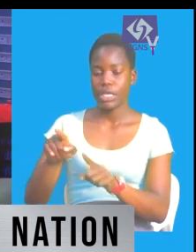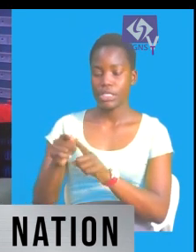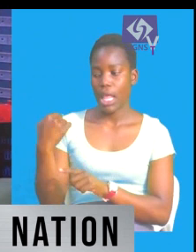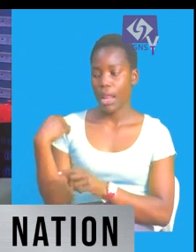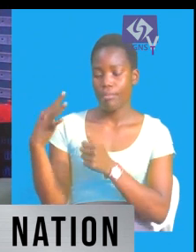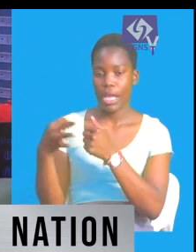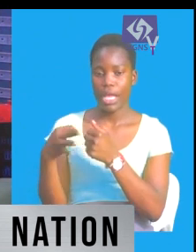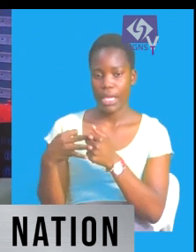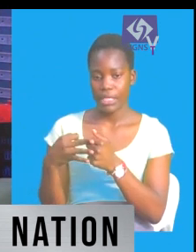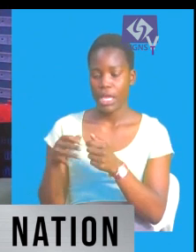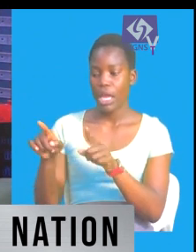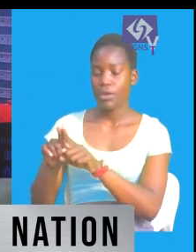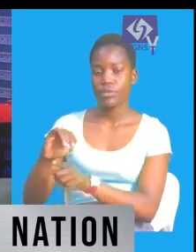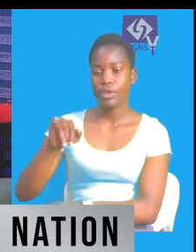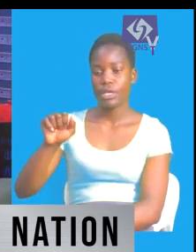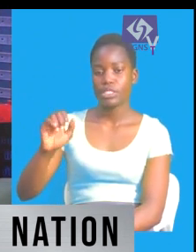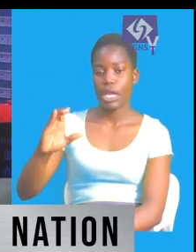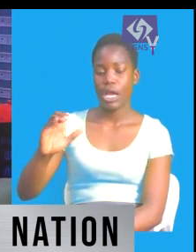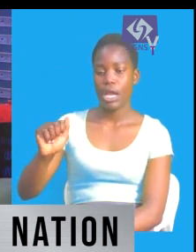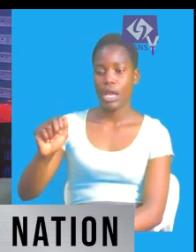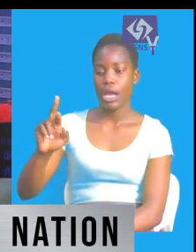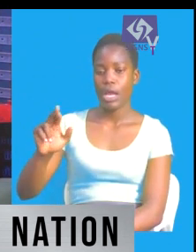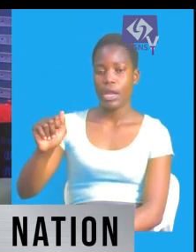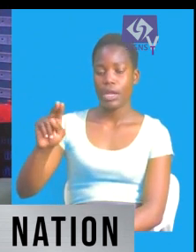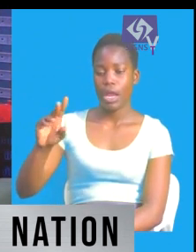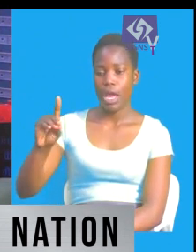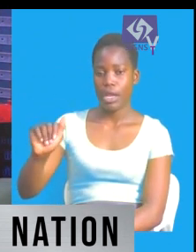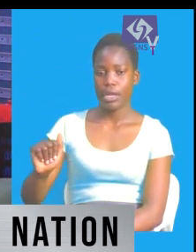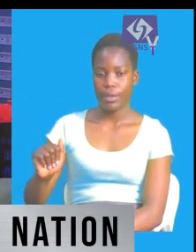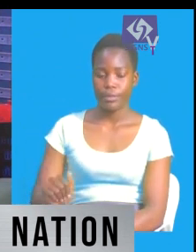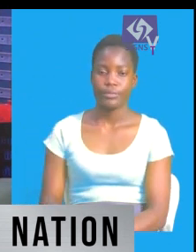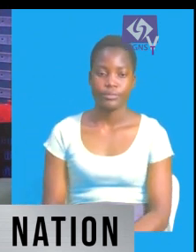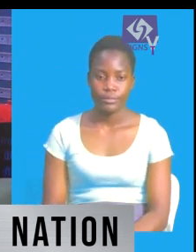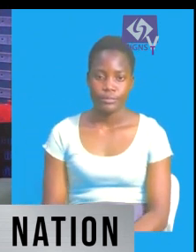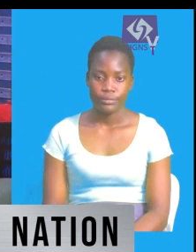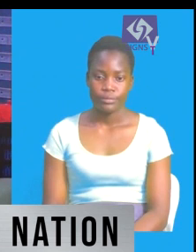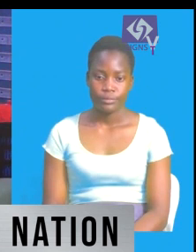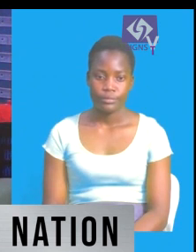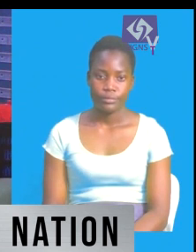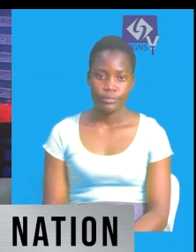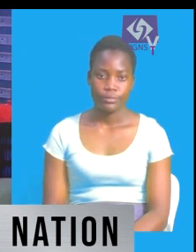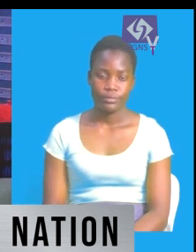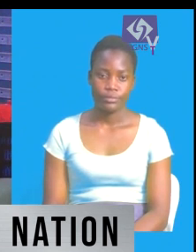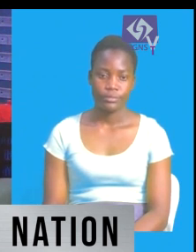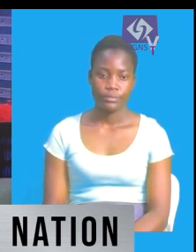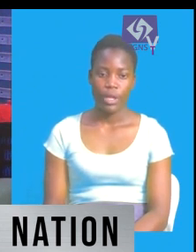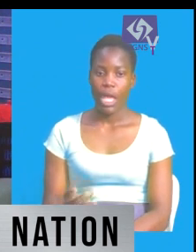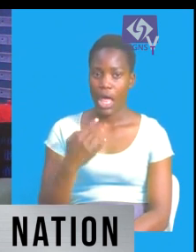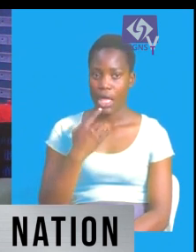Yes, I remember the Jacaranda one. Yeah, there was the Jacaranda one, and yeah. Yes. So both, I would